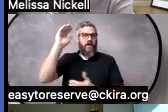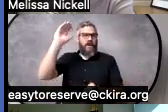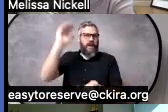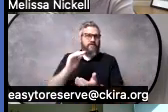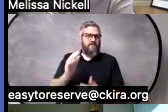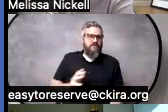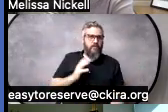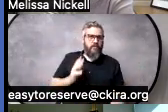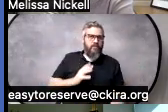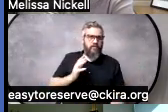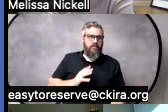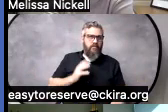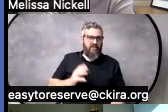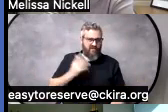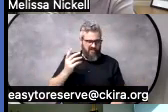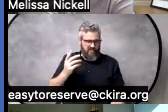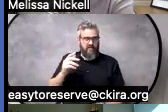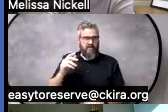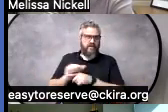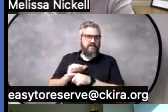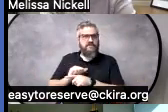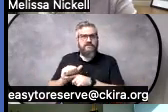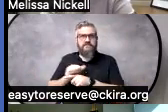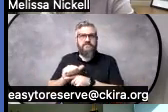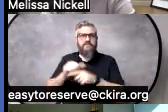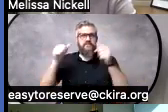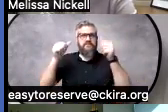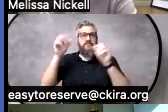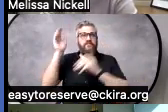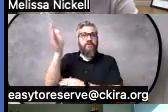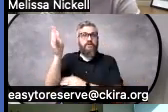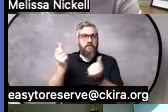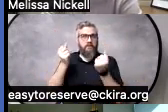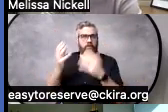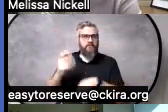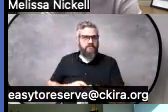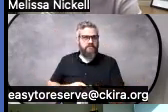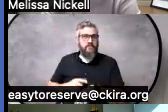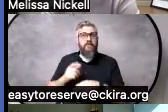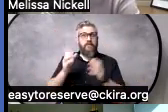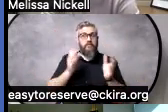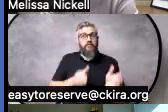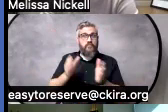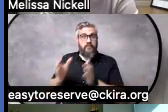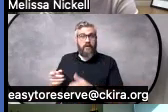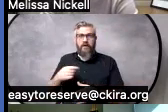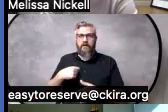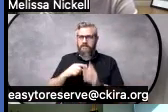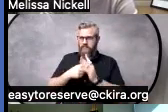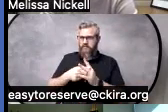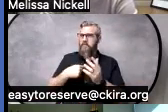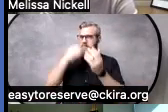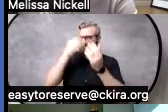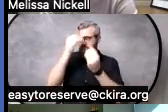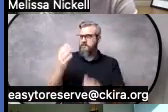formal and you get to practice your presentations multiple times. Now, in preparing that, I always start, and I'm going to give you my